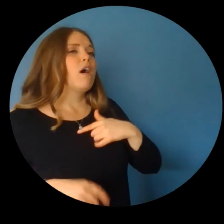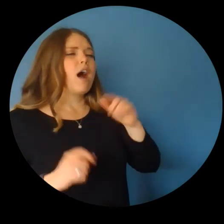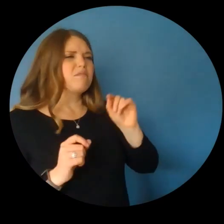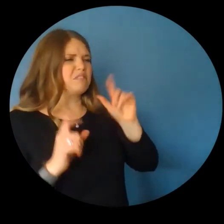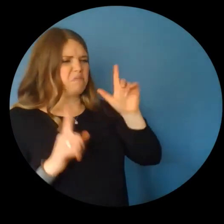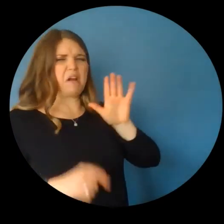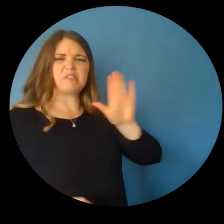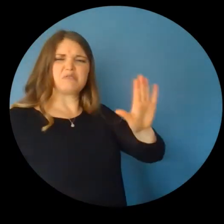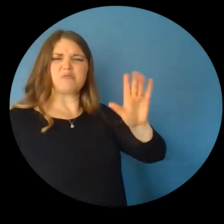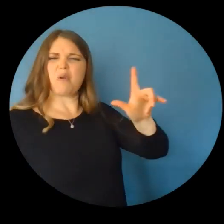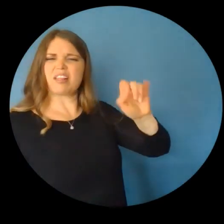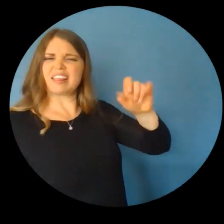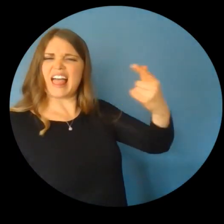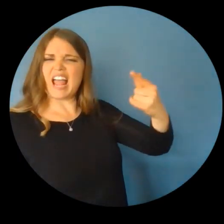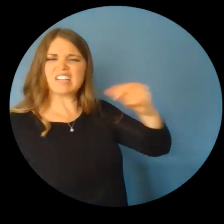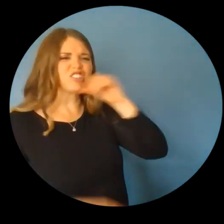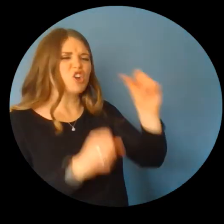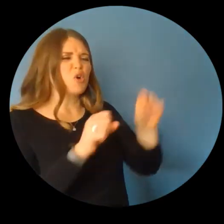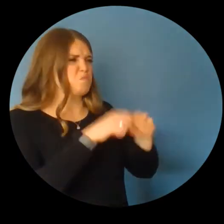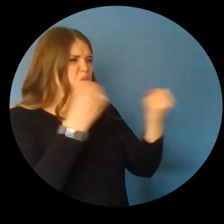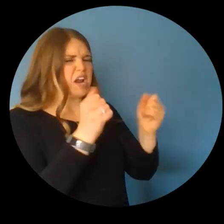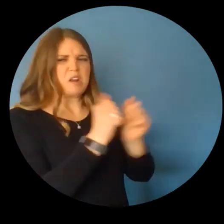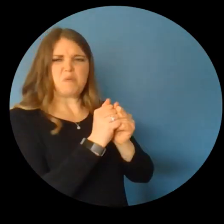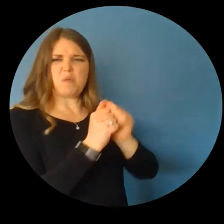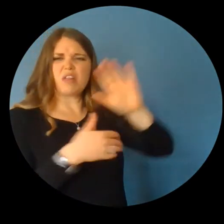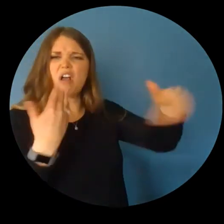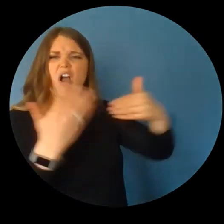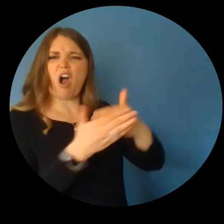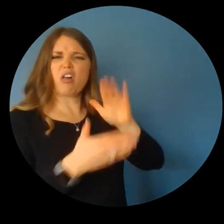don't give way under all of that weight."